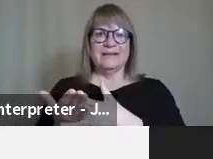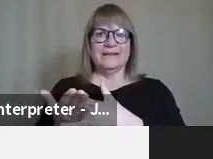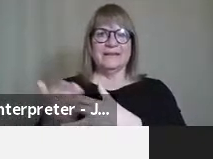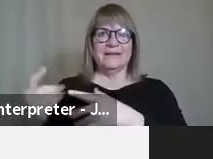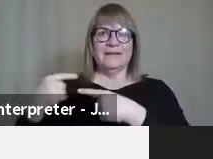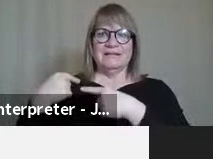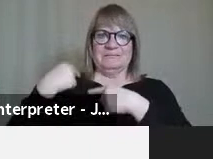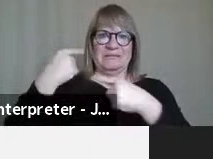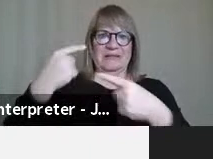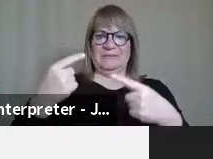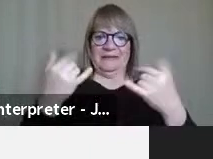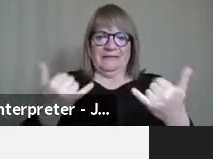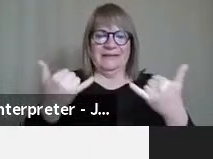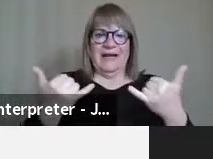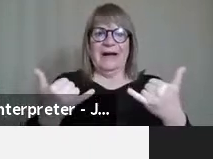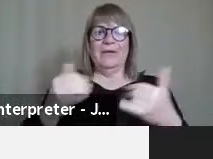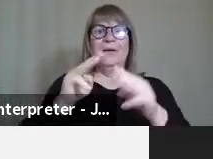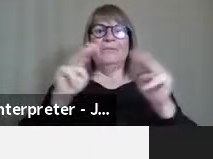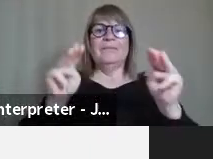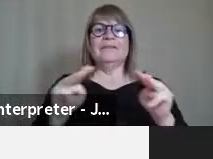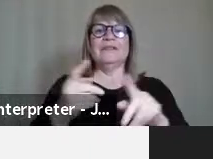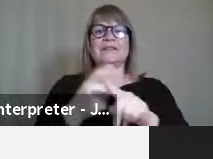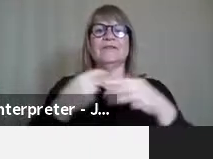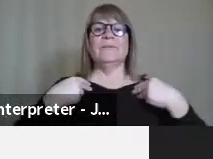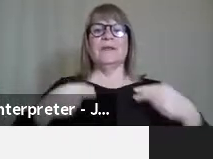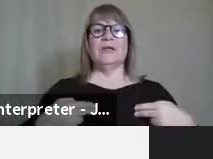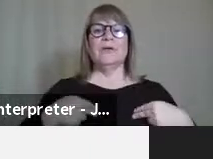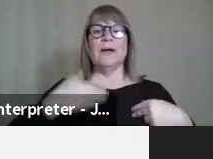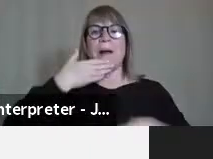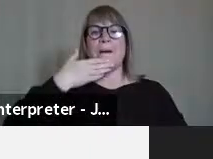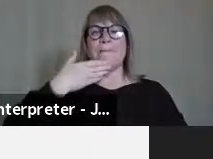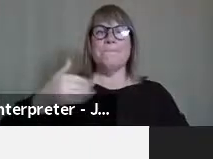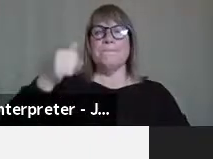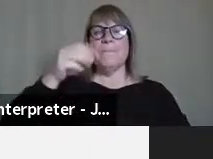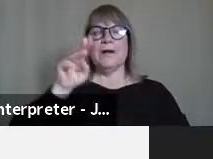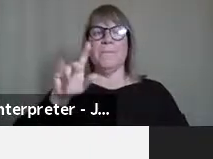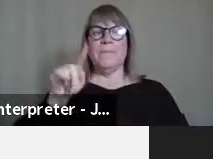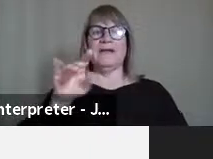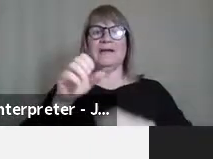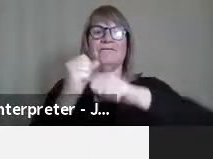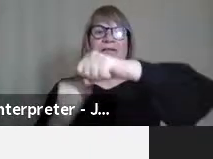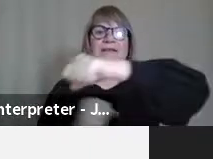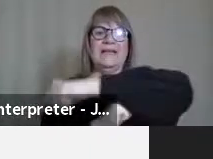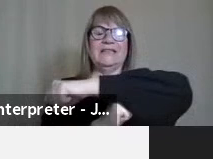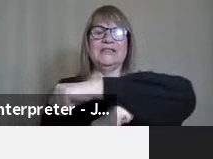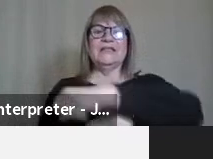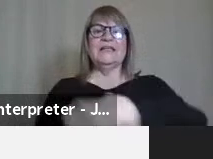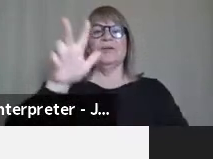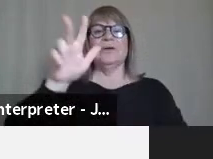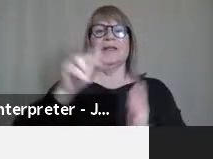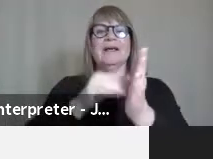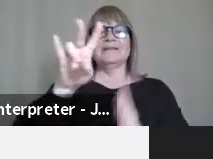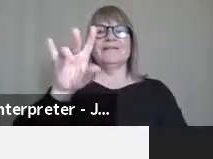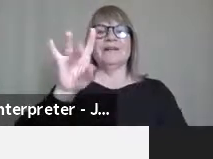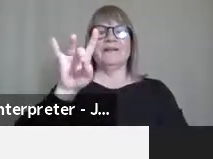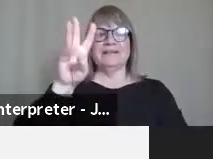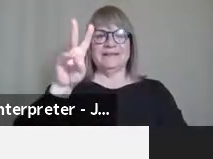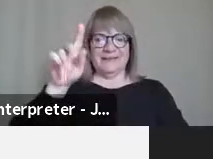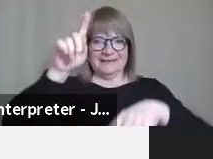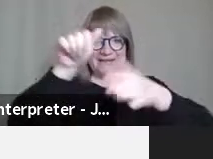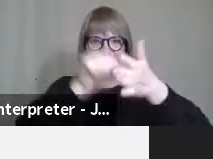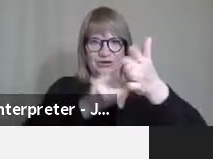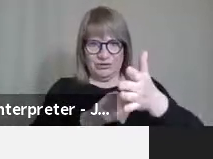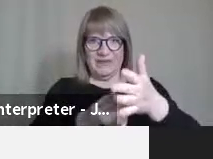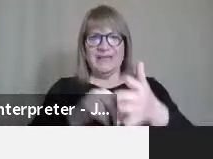michigan sterilization records come from the human betterment foundation which say that 3786 people were sterilized 74 of whom